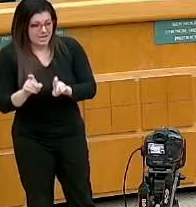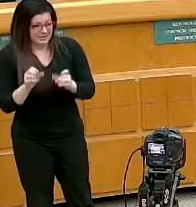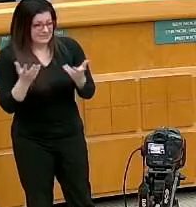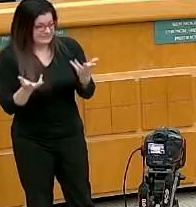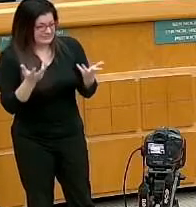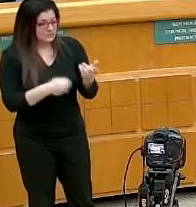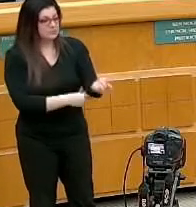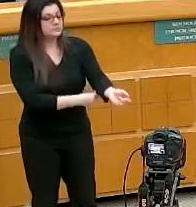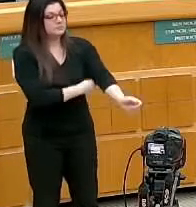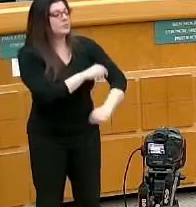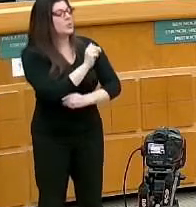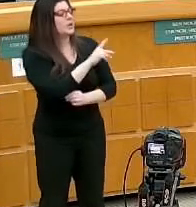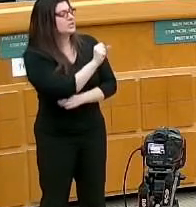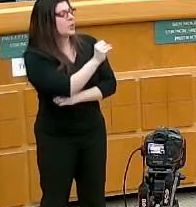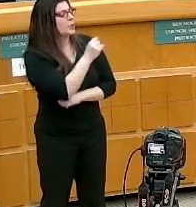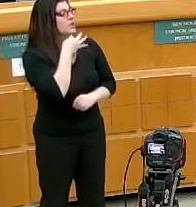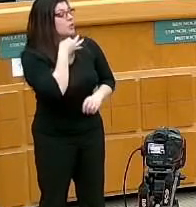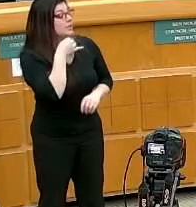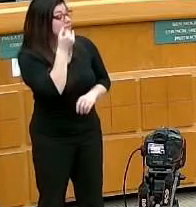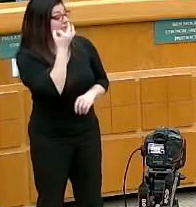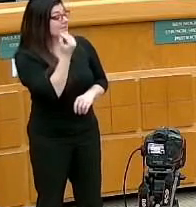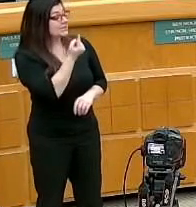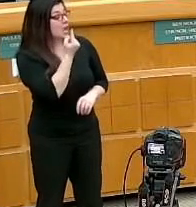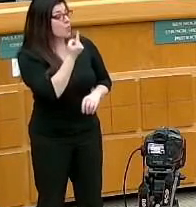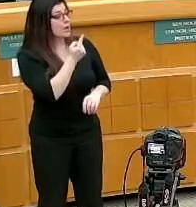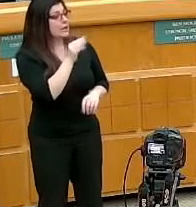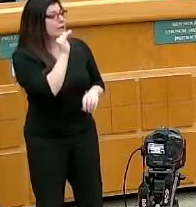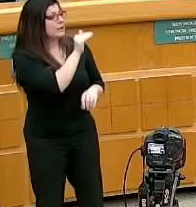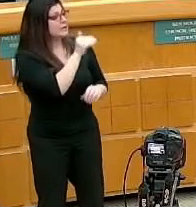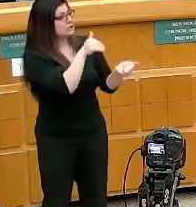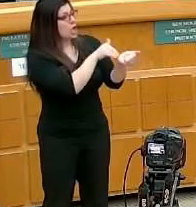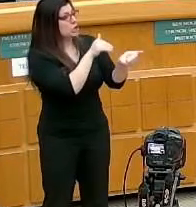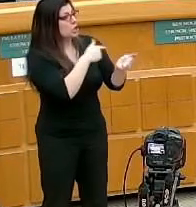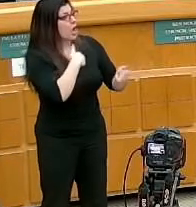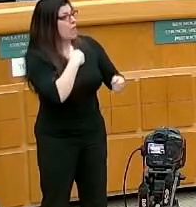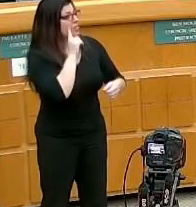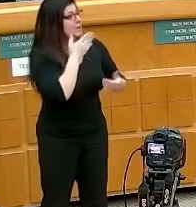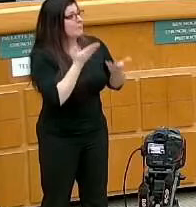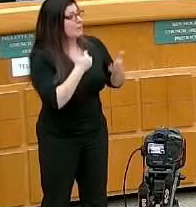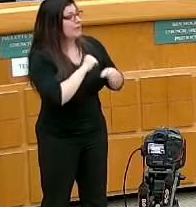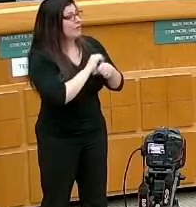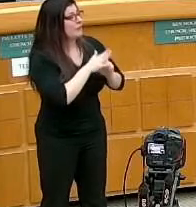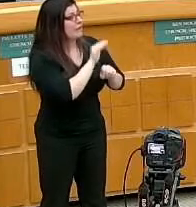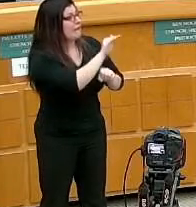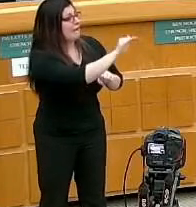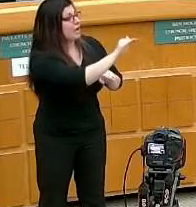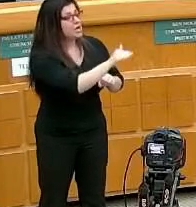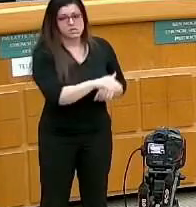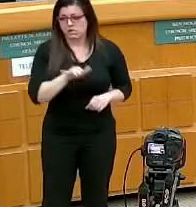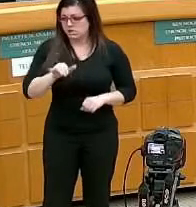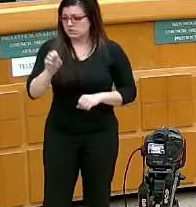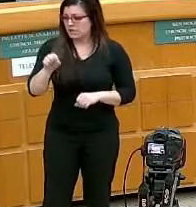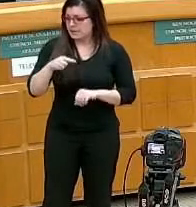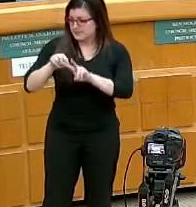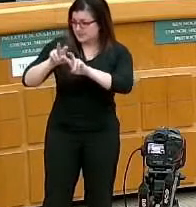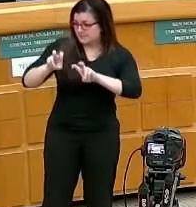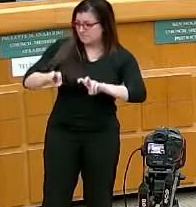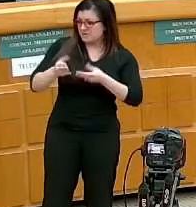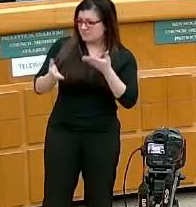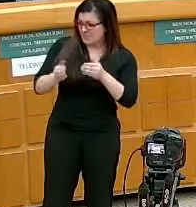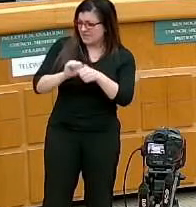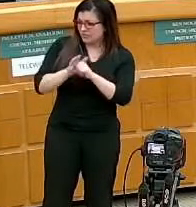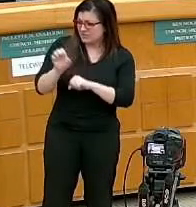physician assistance and the physician believes that, okay, this person may have COVID-19, and they contact the health district